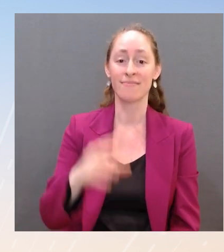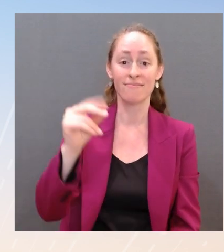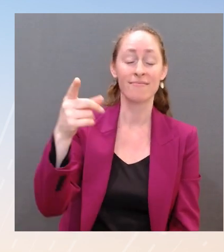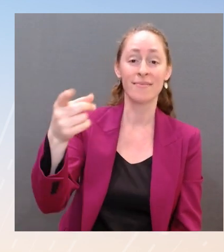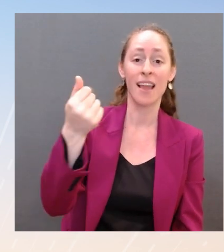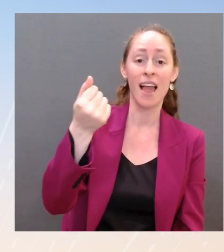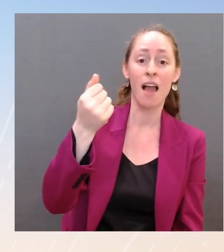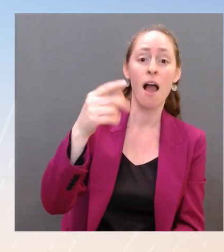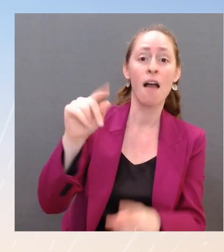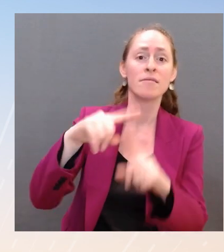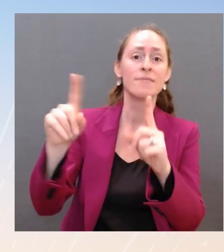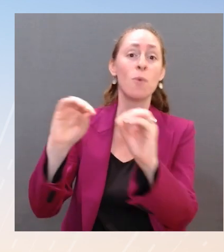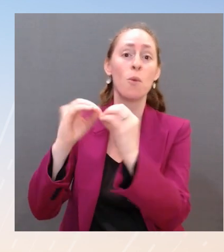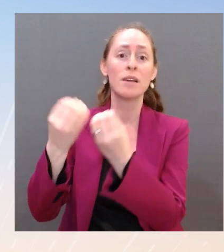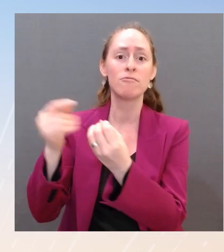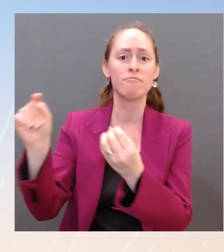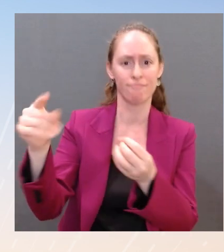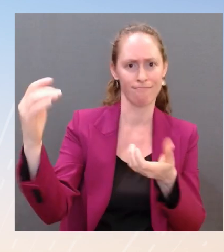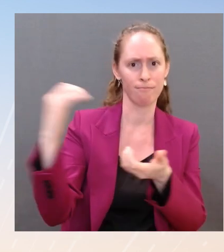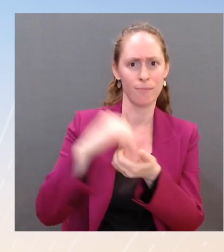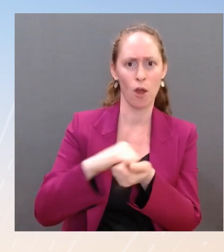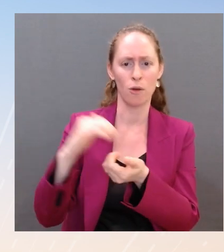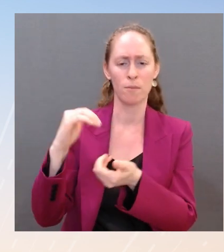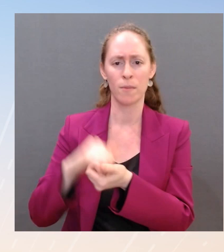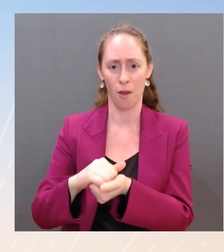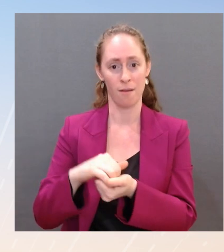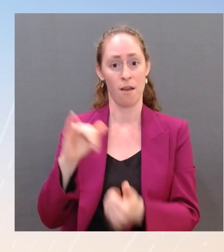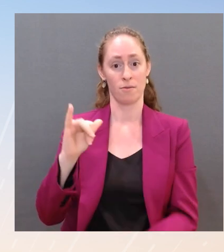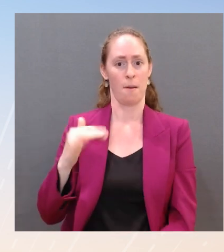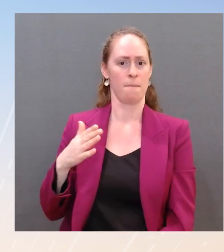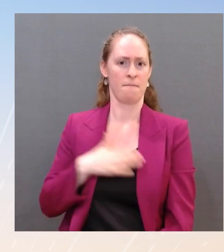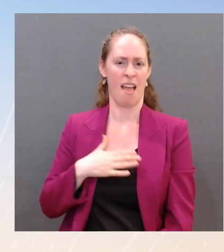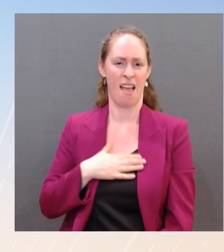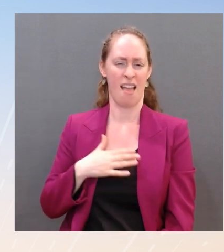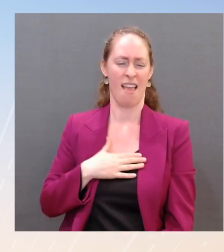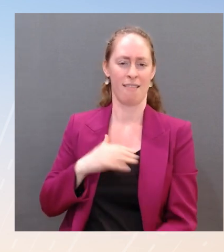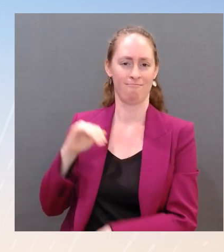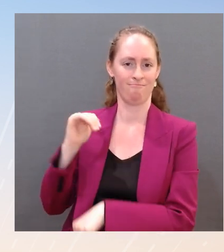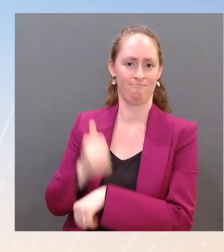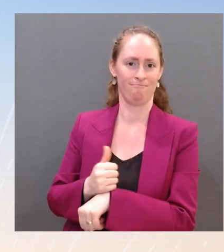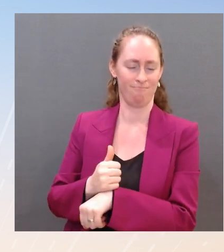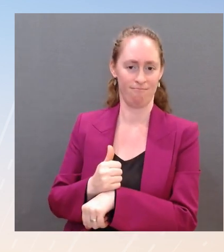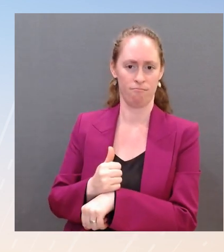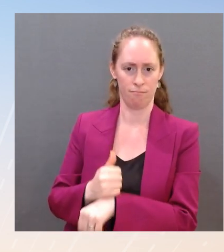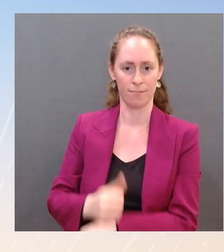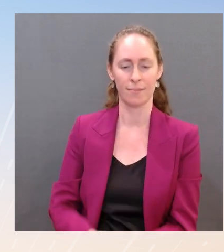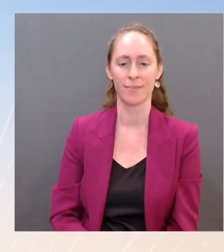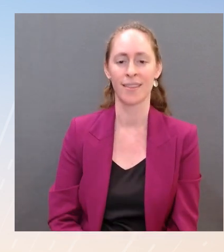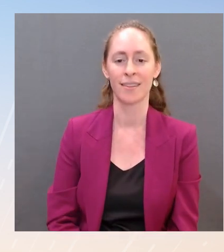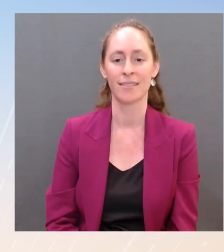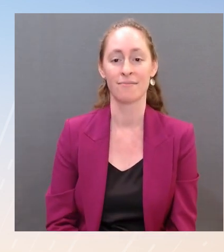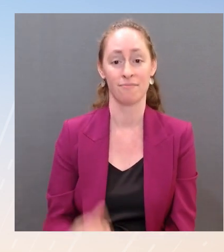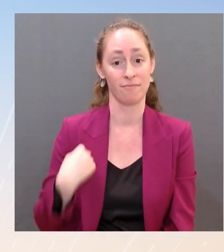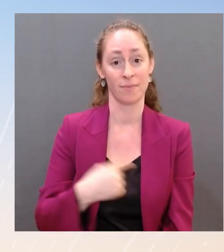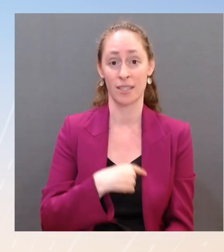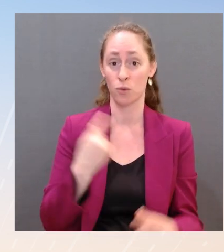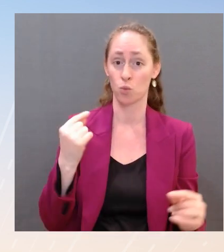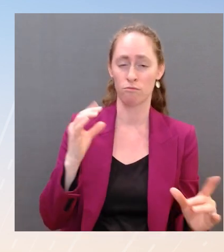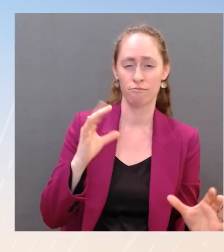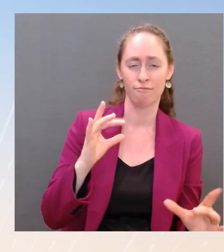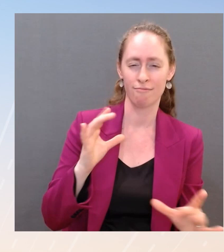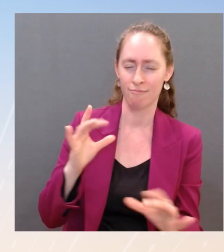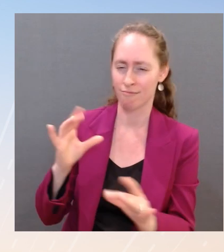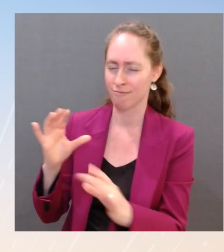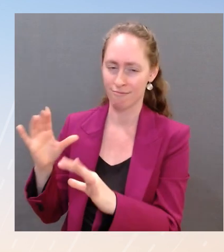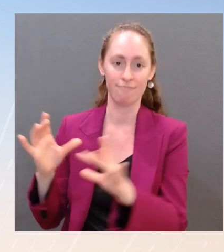Impact Initiative, the Rare Impact Fund, selected these 30 young leaders from across the country to offer creative,